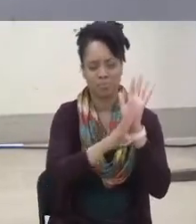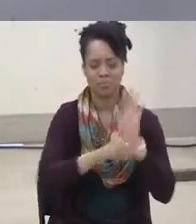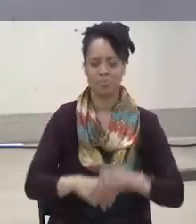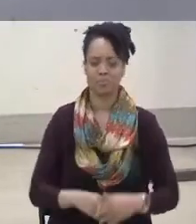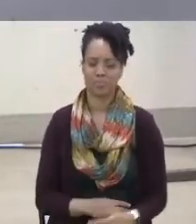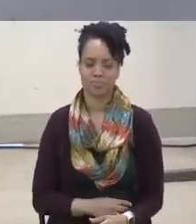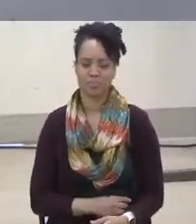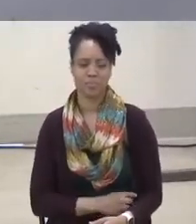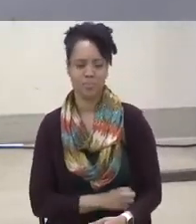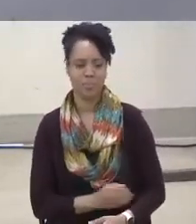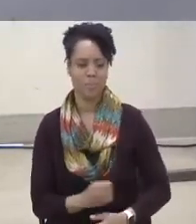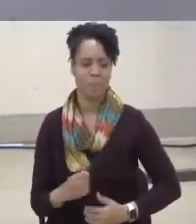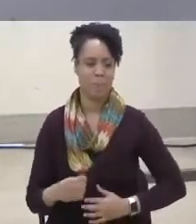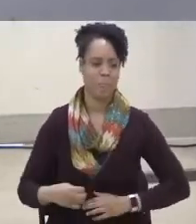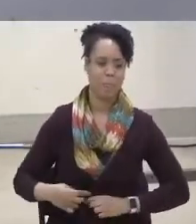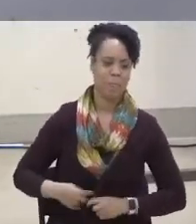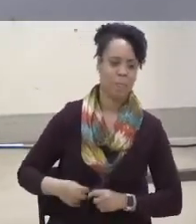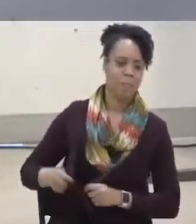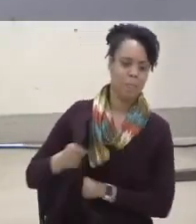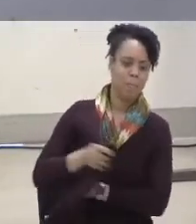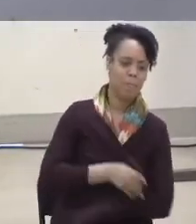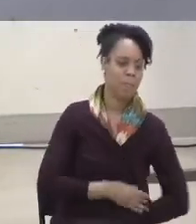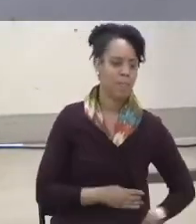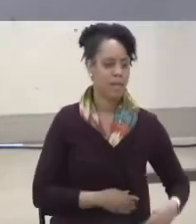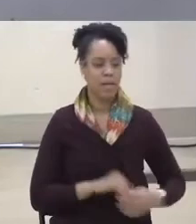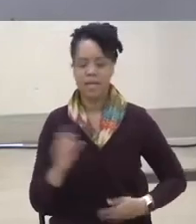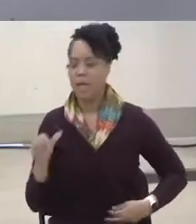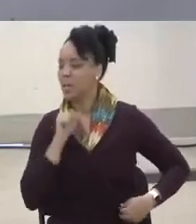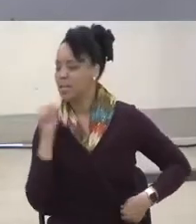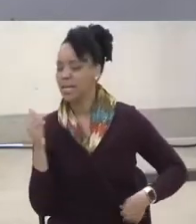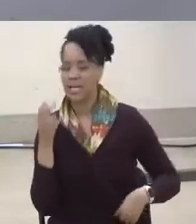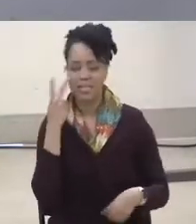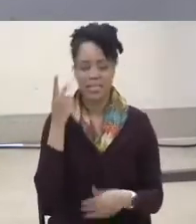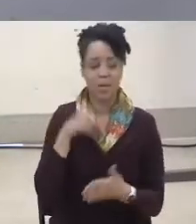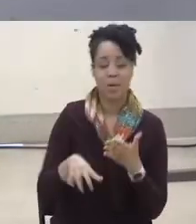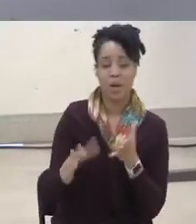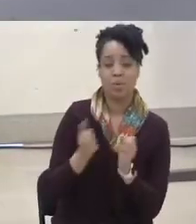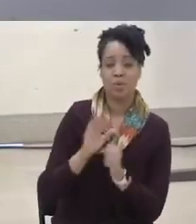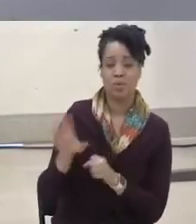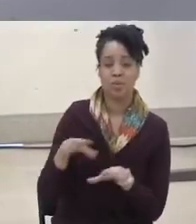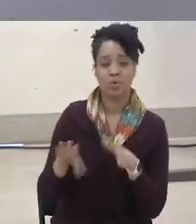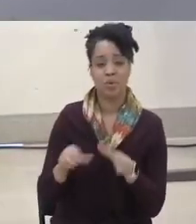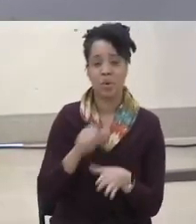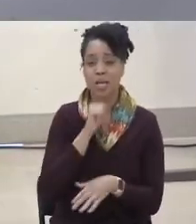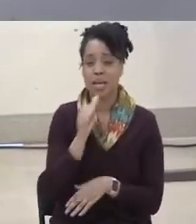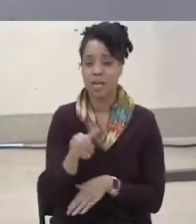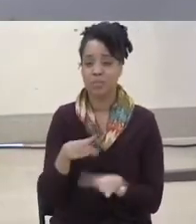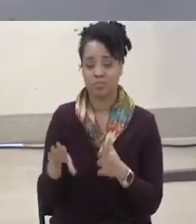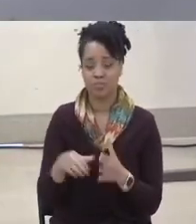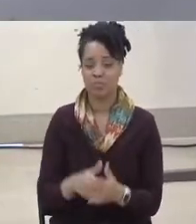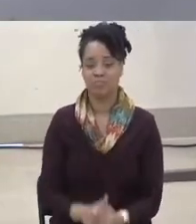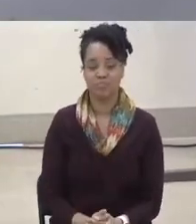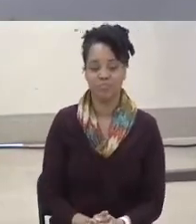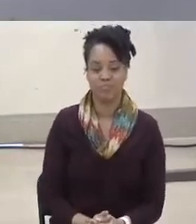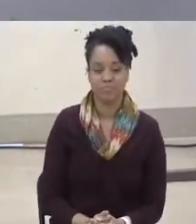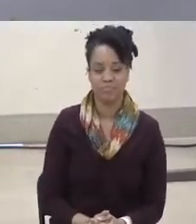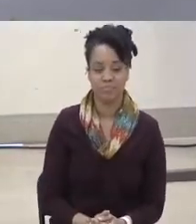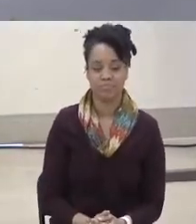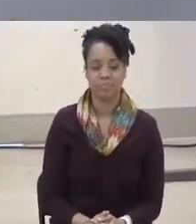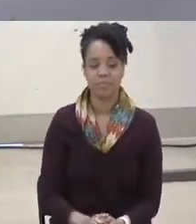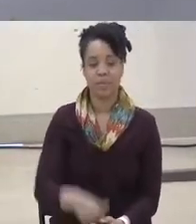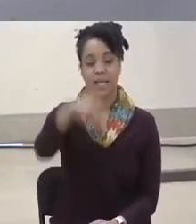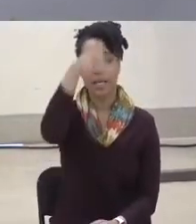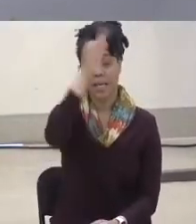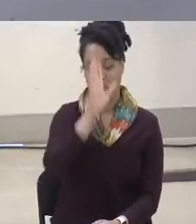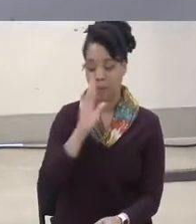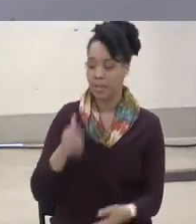estaban buscando si estaban en mi voluntad. They wasn't seeing what I want them to do or not to do. Ellos no estaban viendo lo que yo quería o no quería que ellos hicieran. God